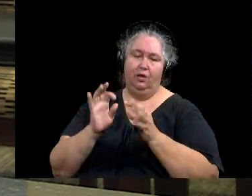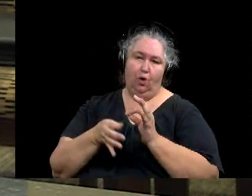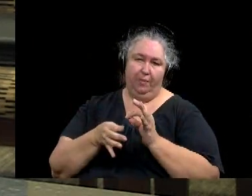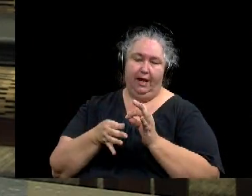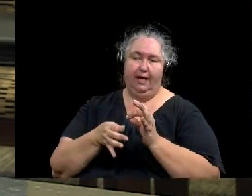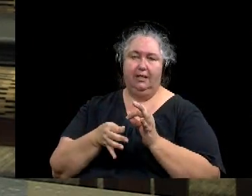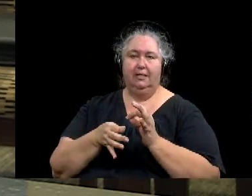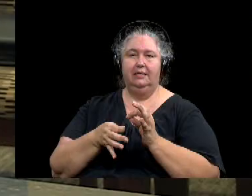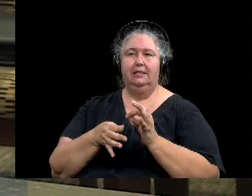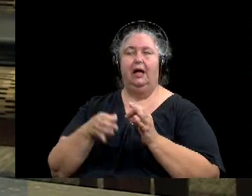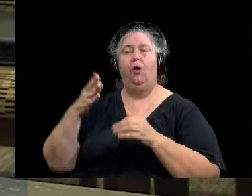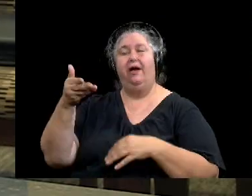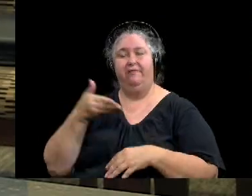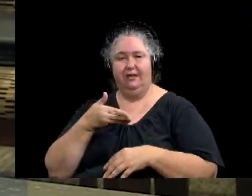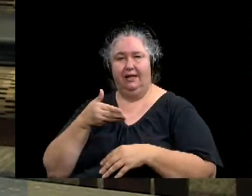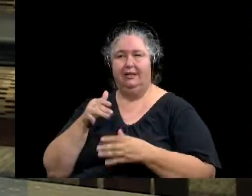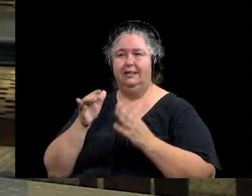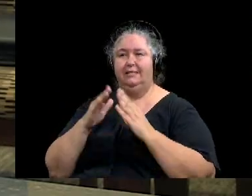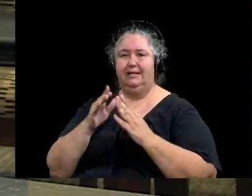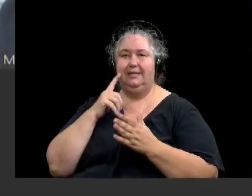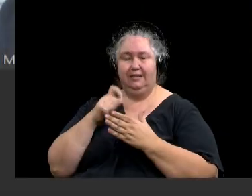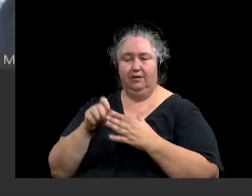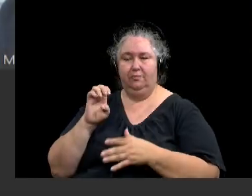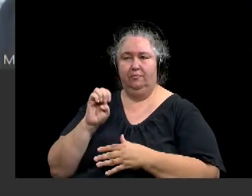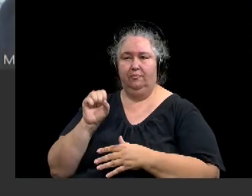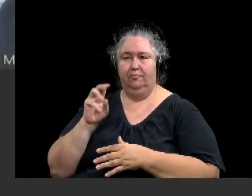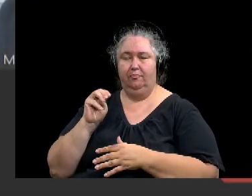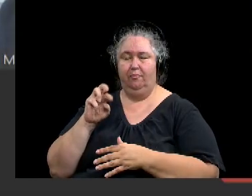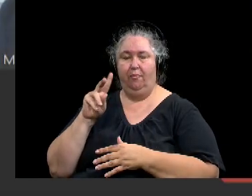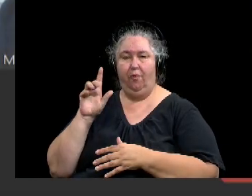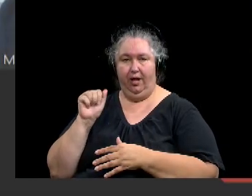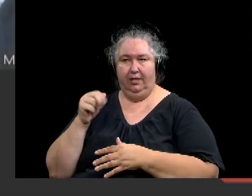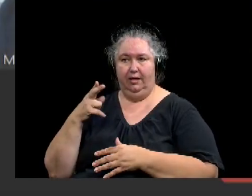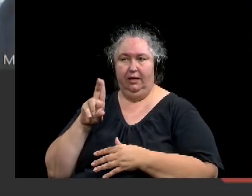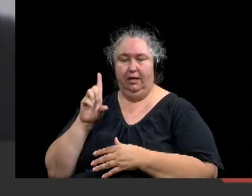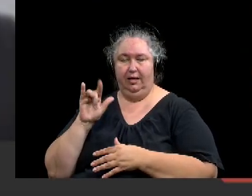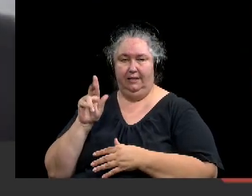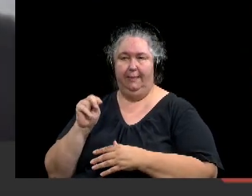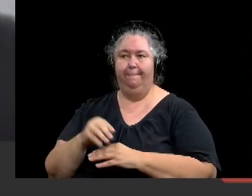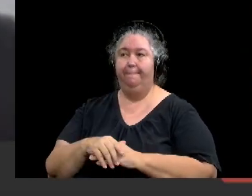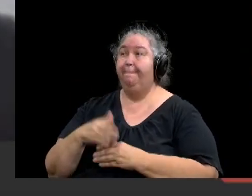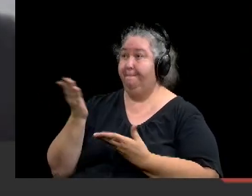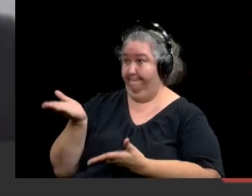and an invitation is our City Secretary, Esmeralda Hudson. Esmeralda?